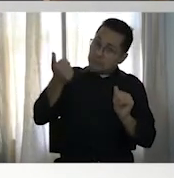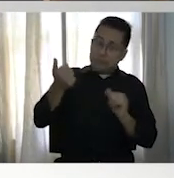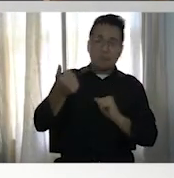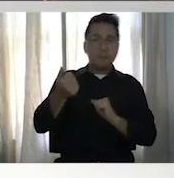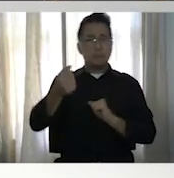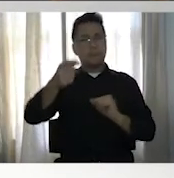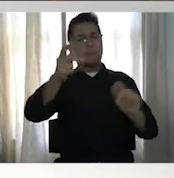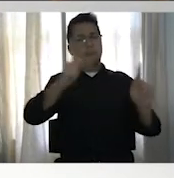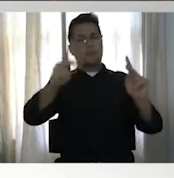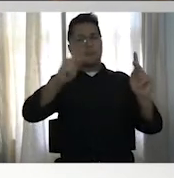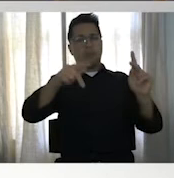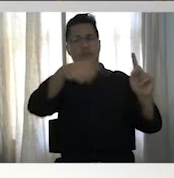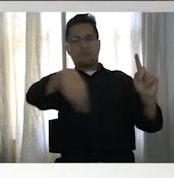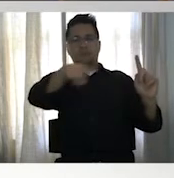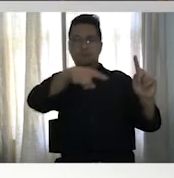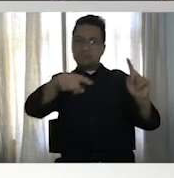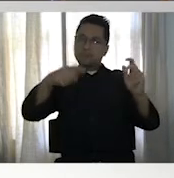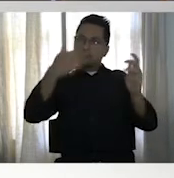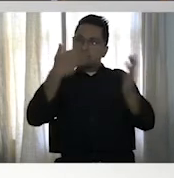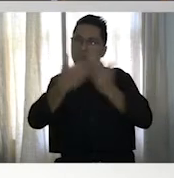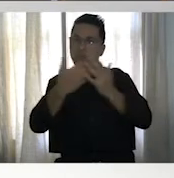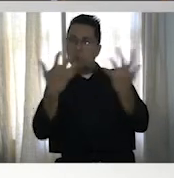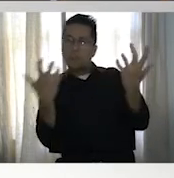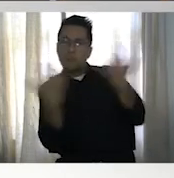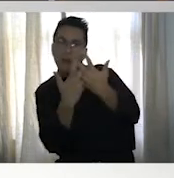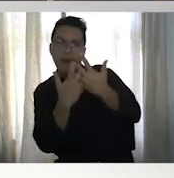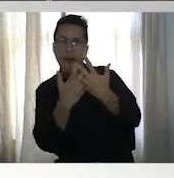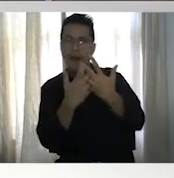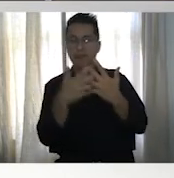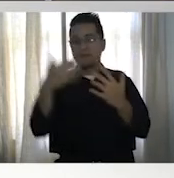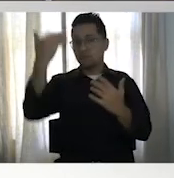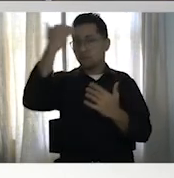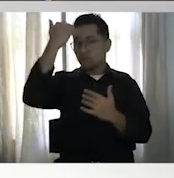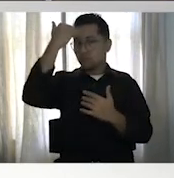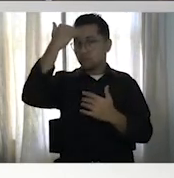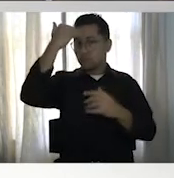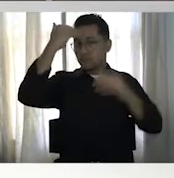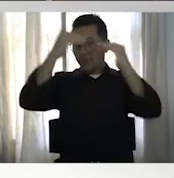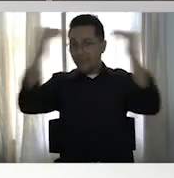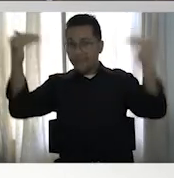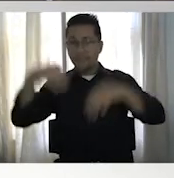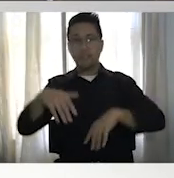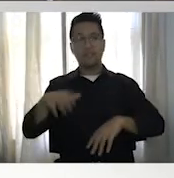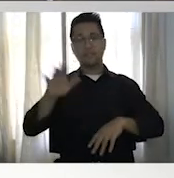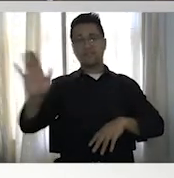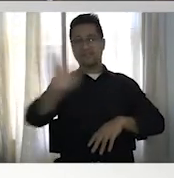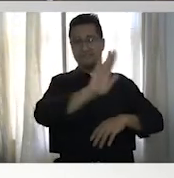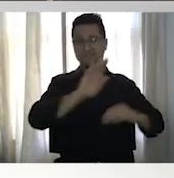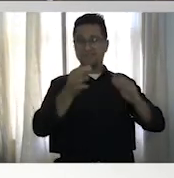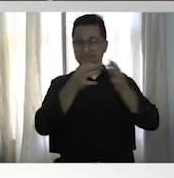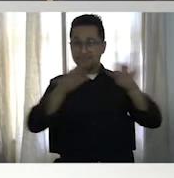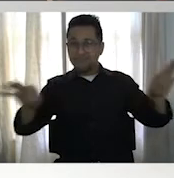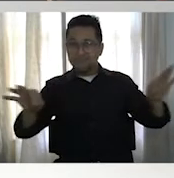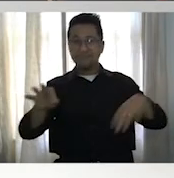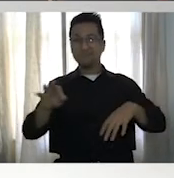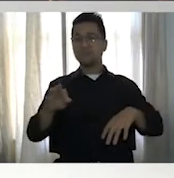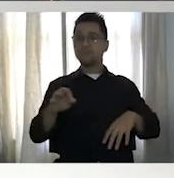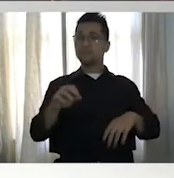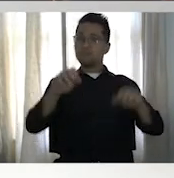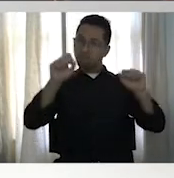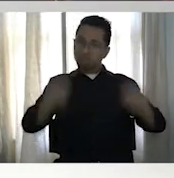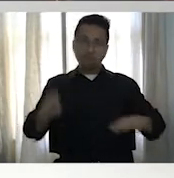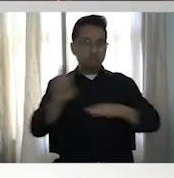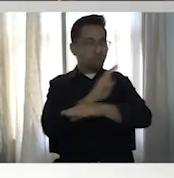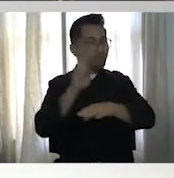that the people in the groups are matched as far as their cognitive level, their language level, that they can use